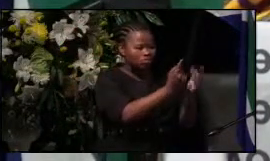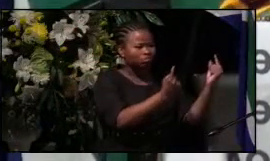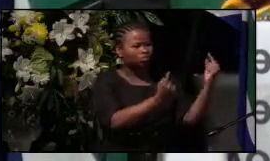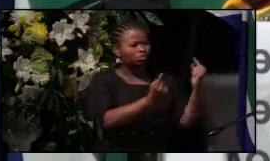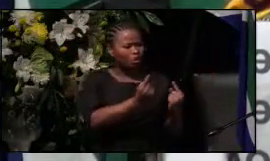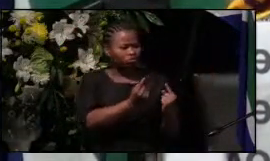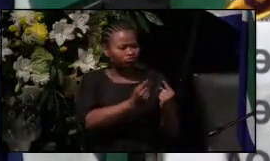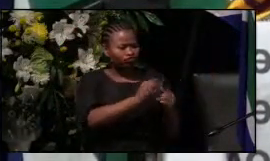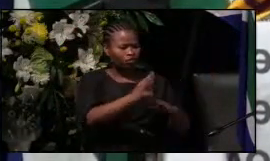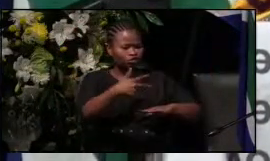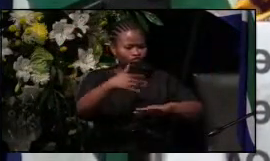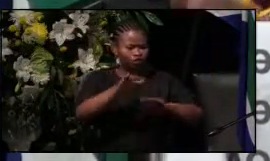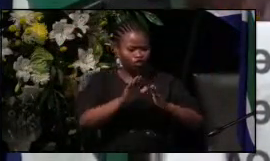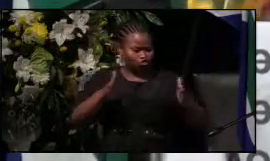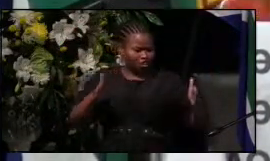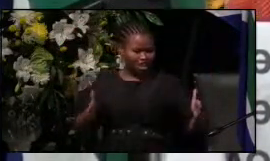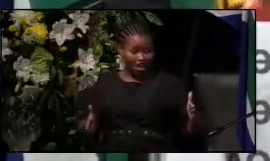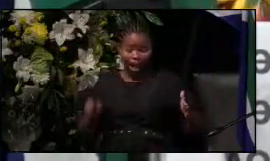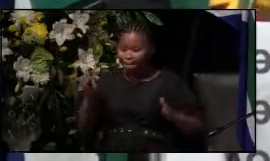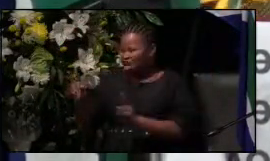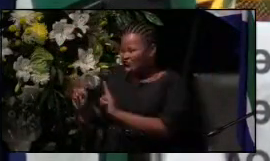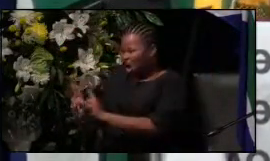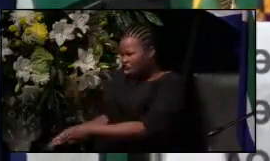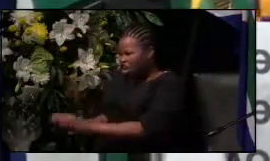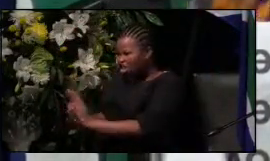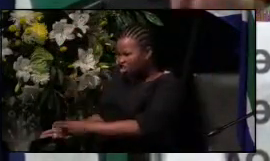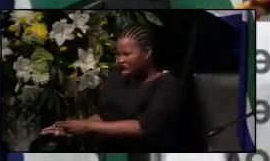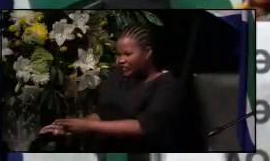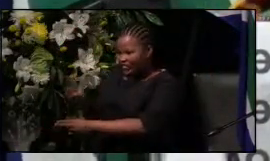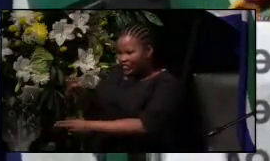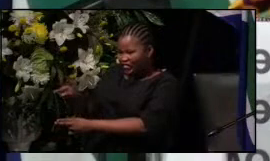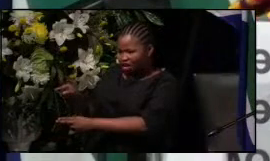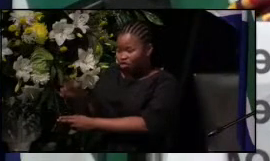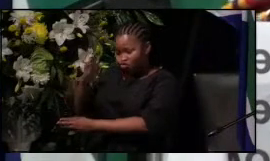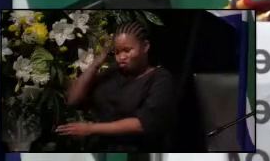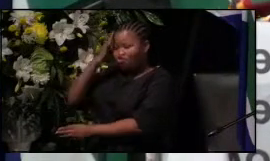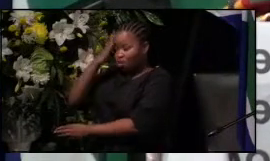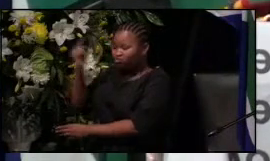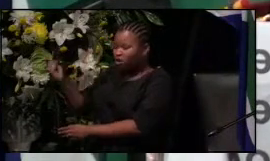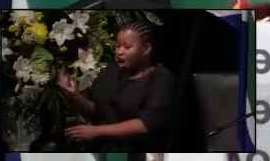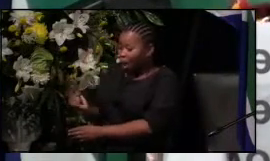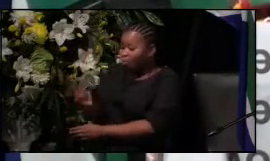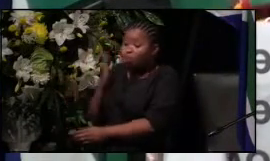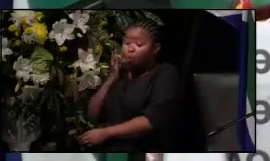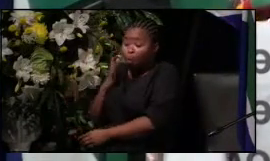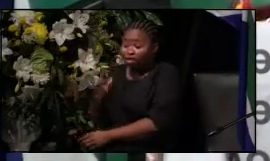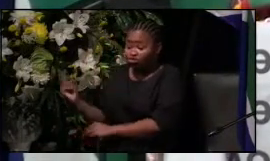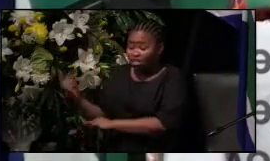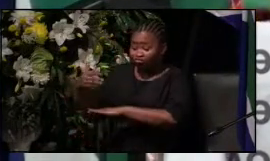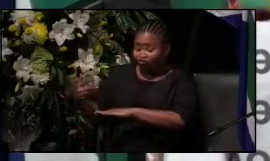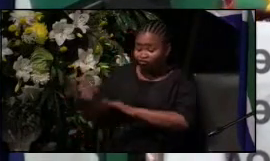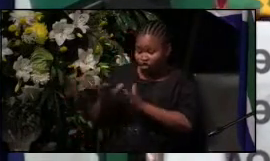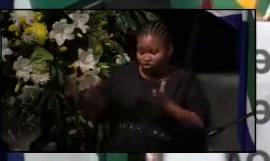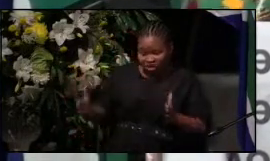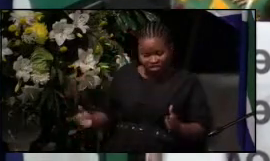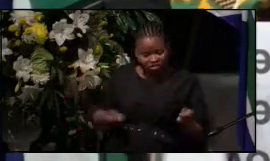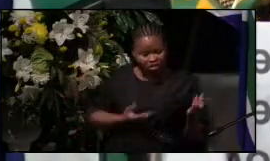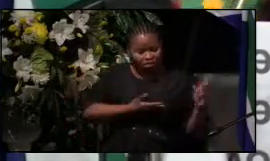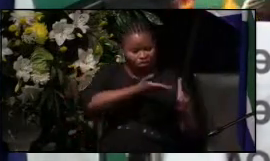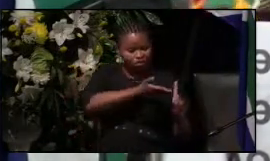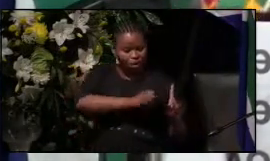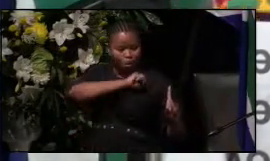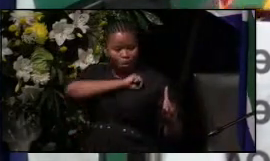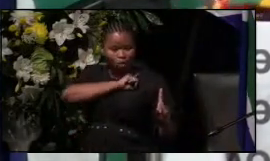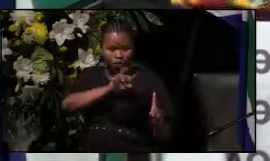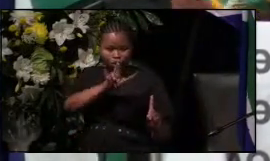to the stage but a natural praise singer knows when to come to the stage over to